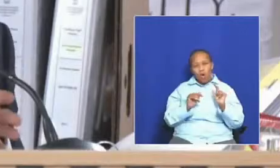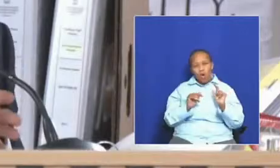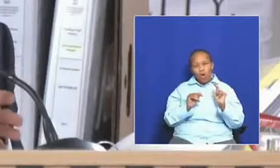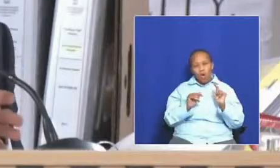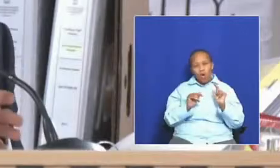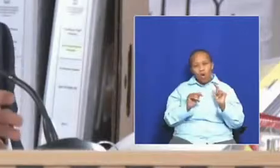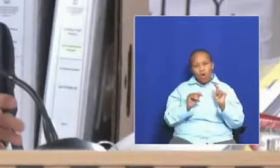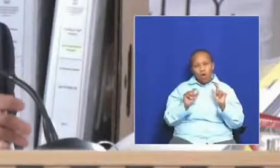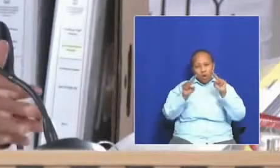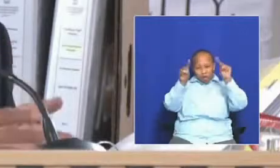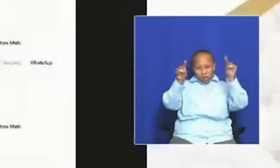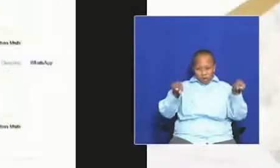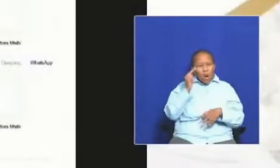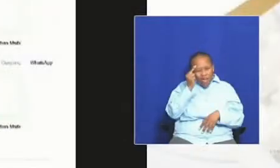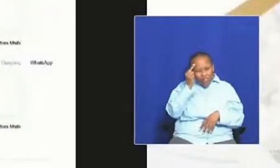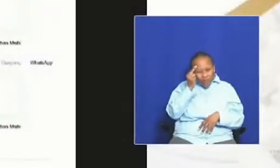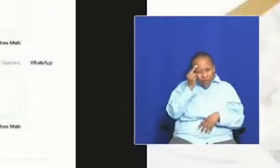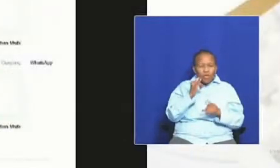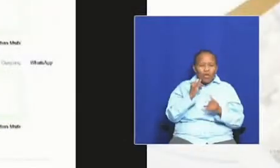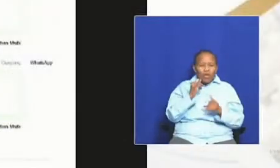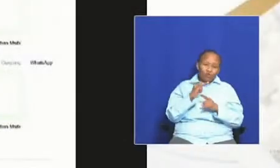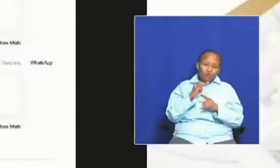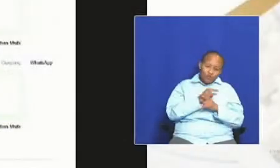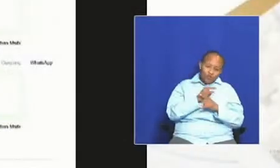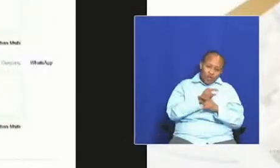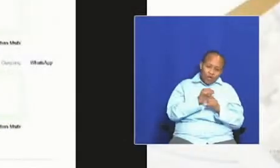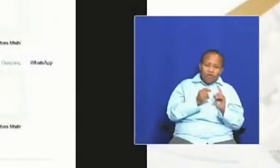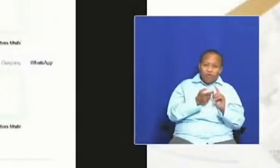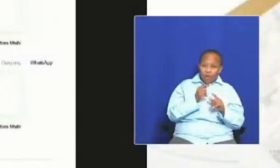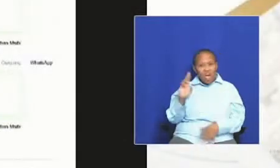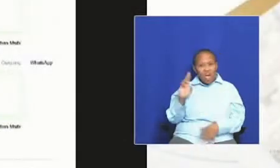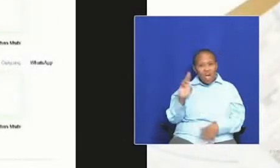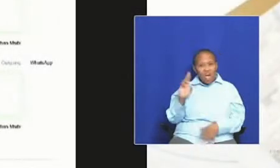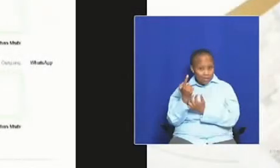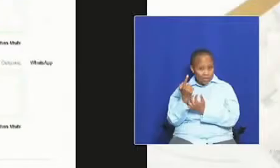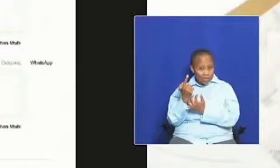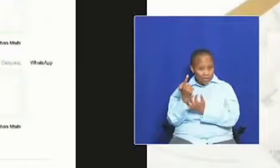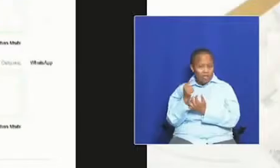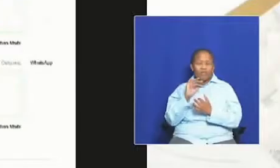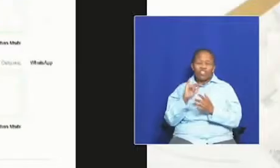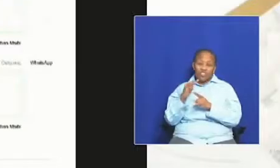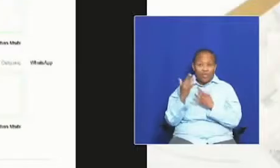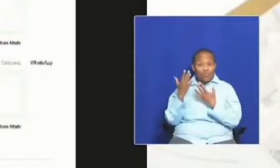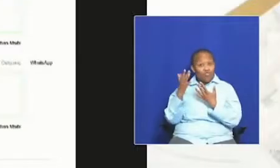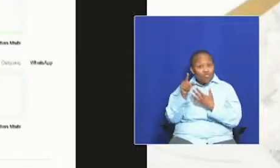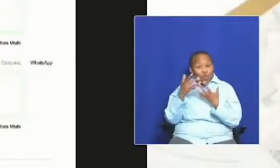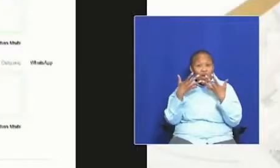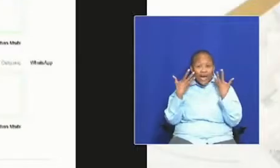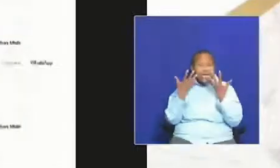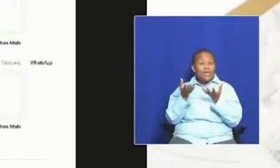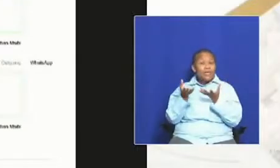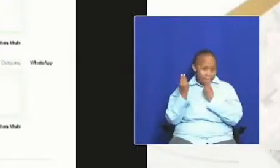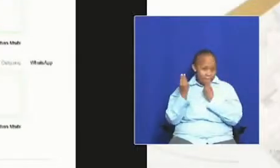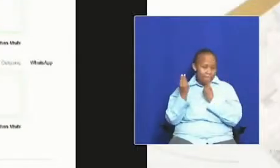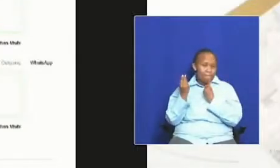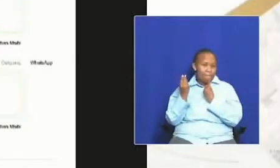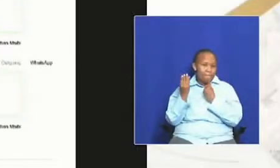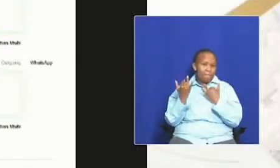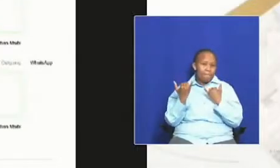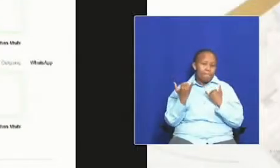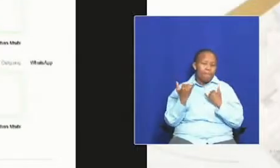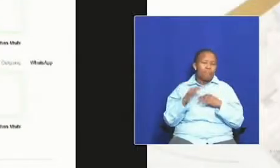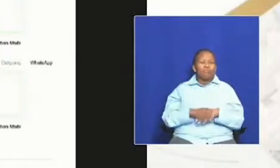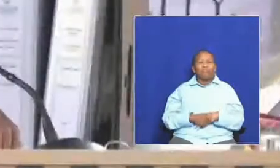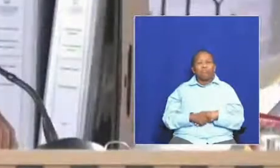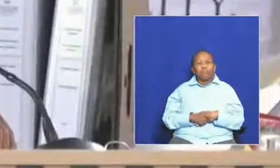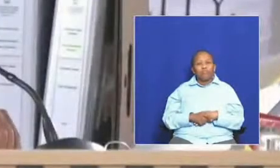are supposed to be chats from you, and appearing on the right in as supposed to how we read the document. So